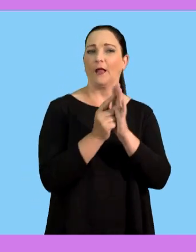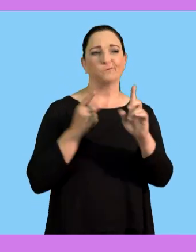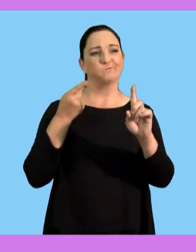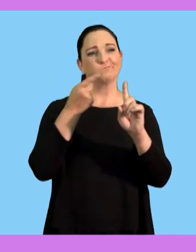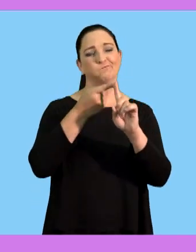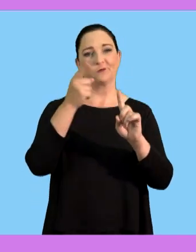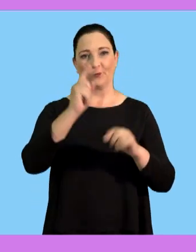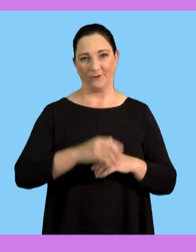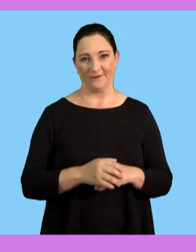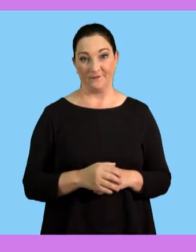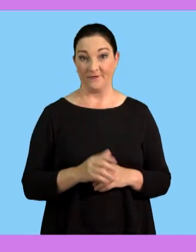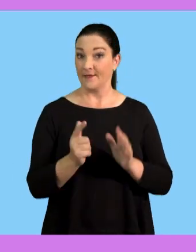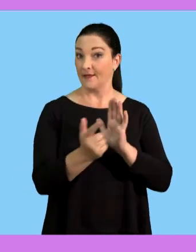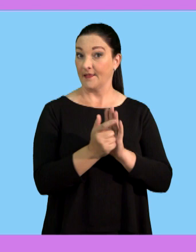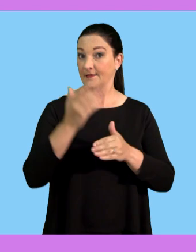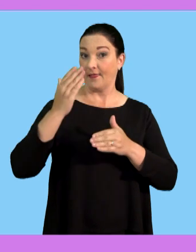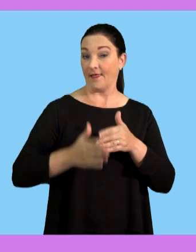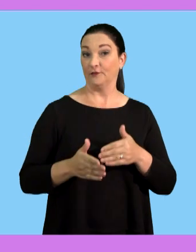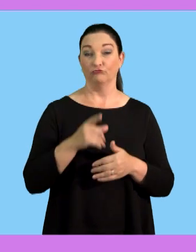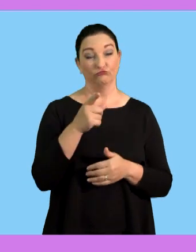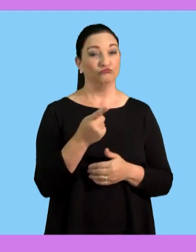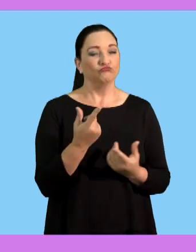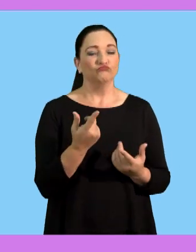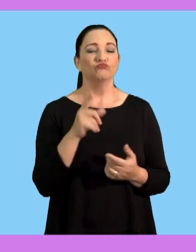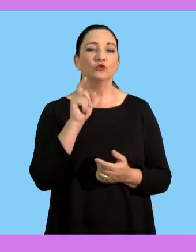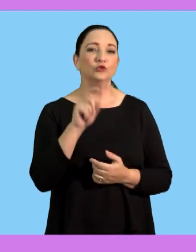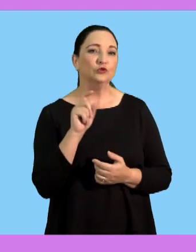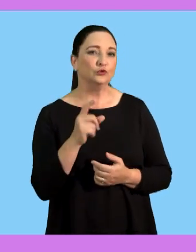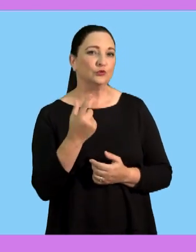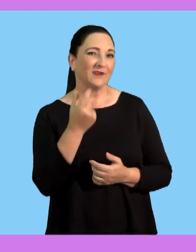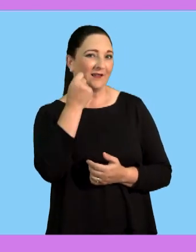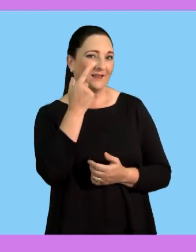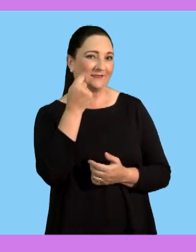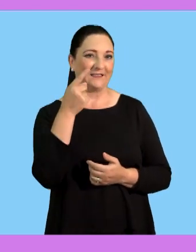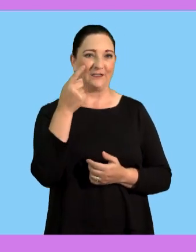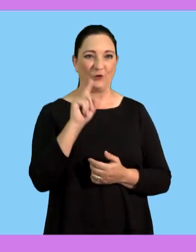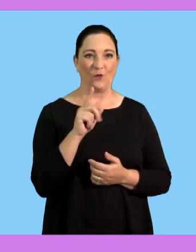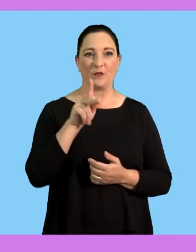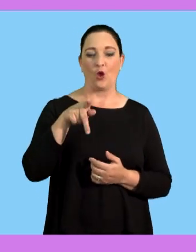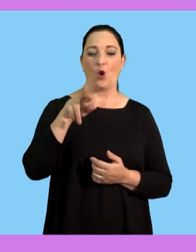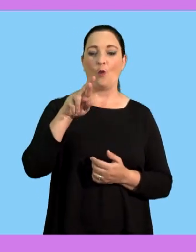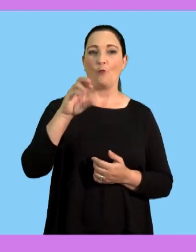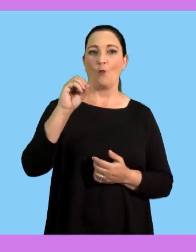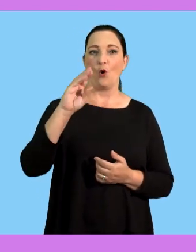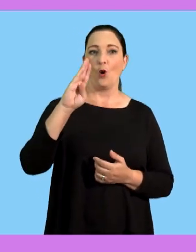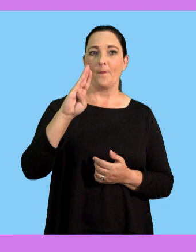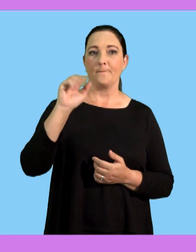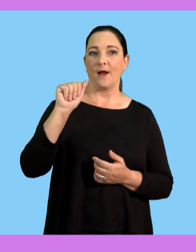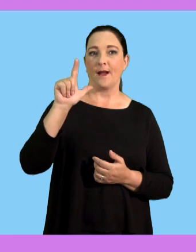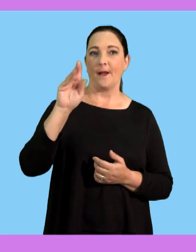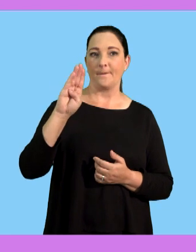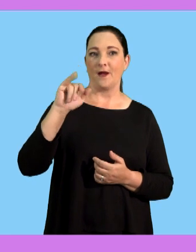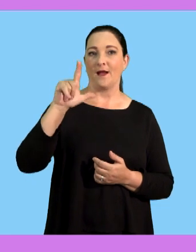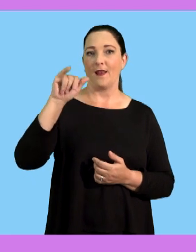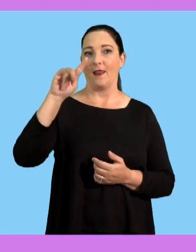objectives. So by the end of this lesson, you should be able to understand the probability range scale, and we'll look